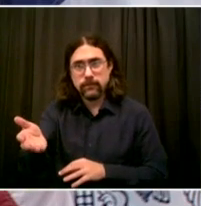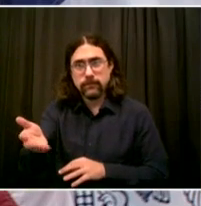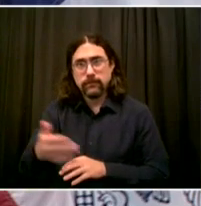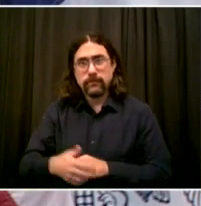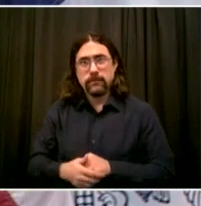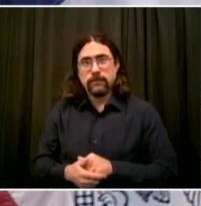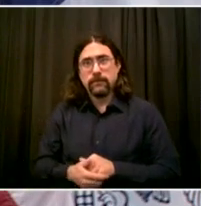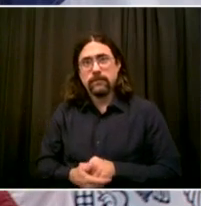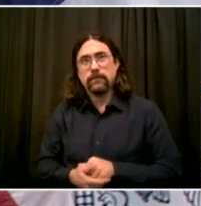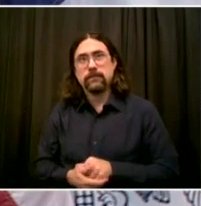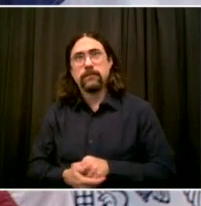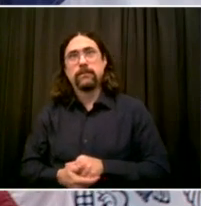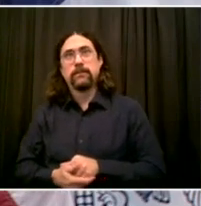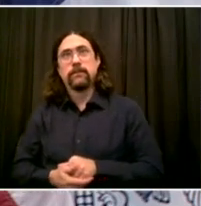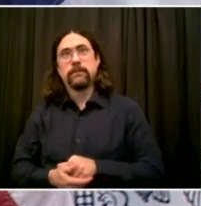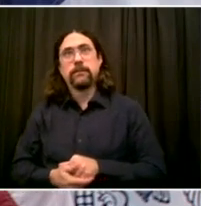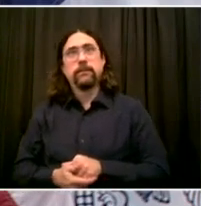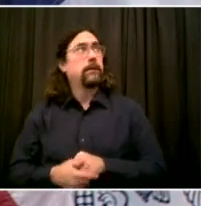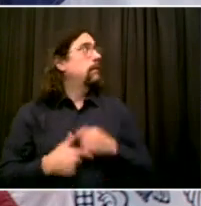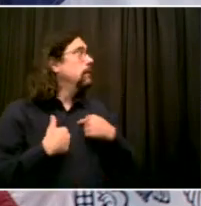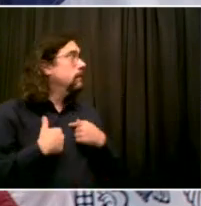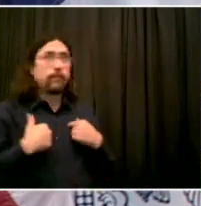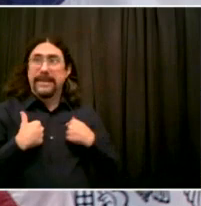Technology. Okay, working. sir, can you hear me? There you go.